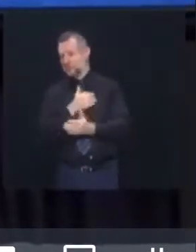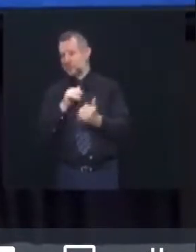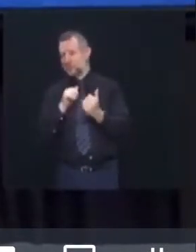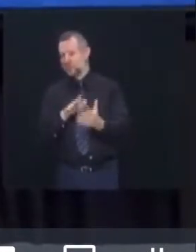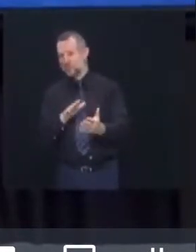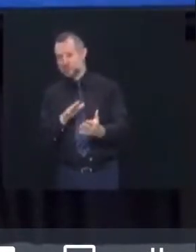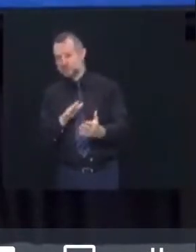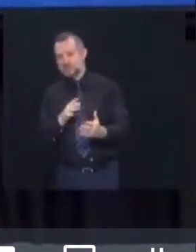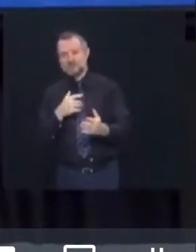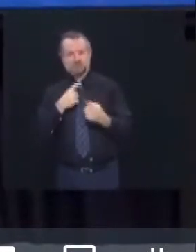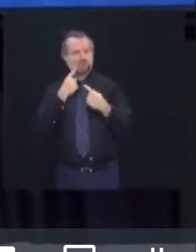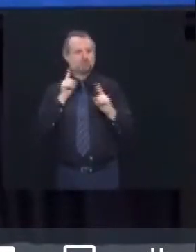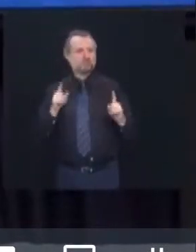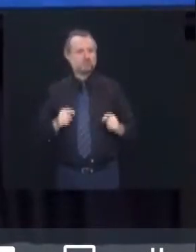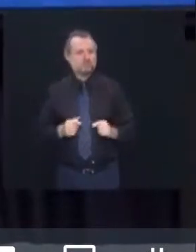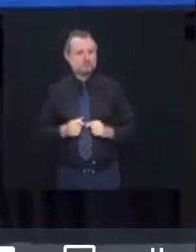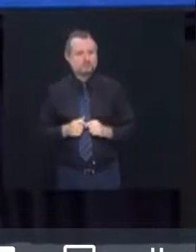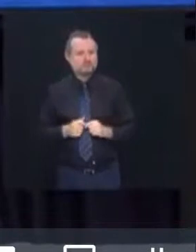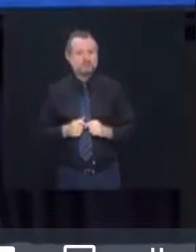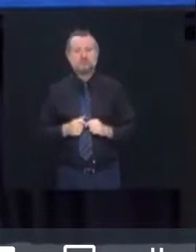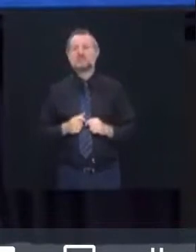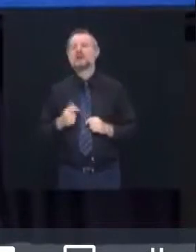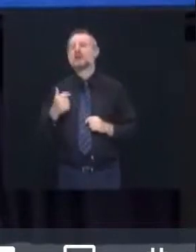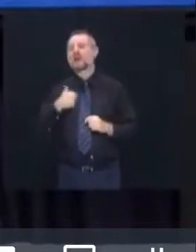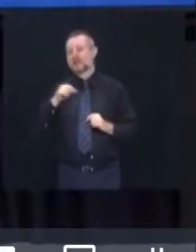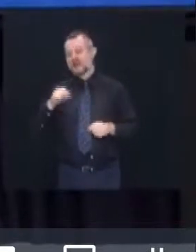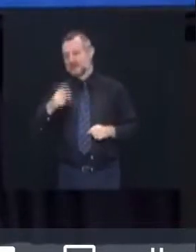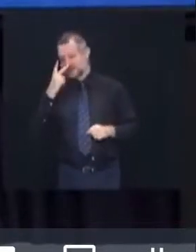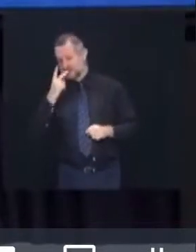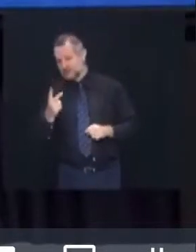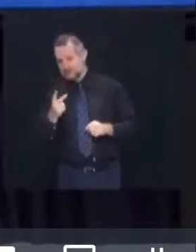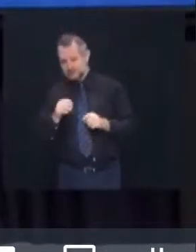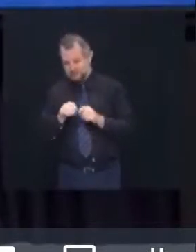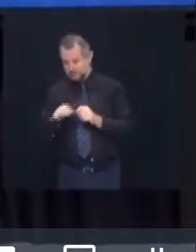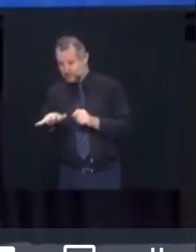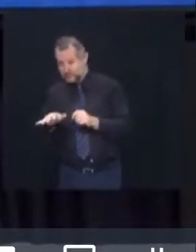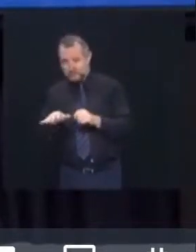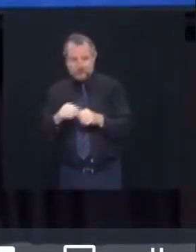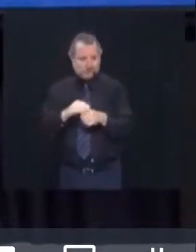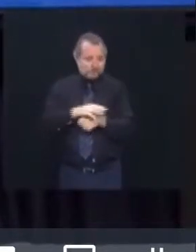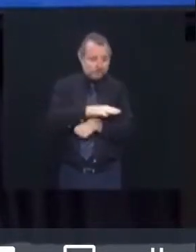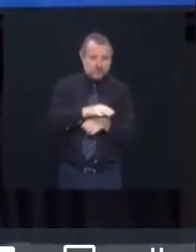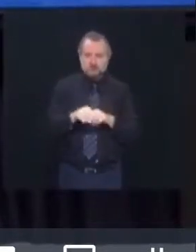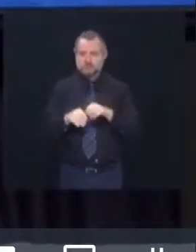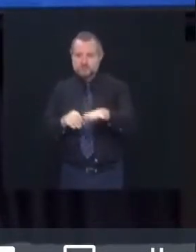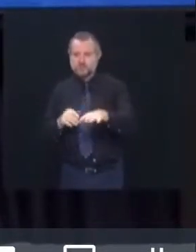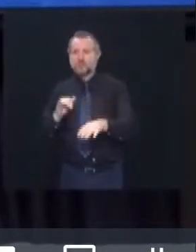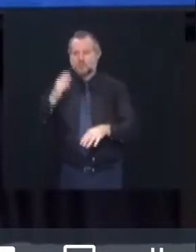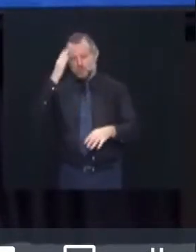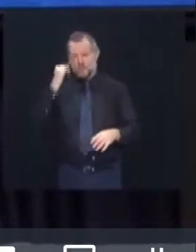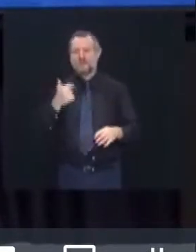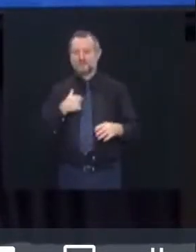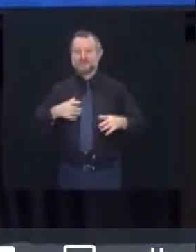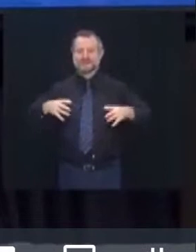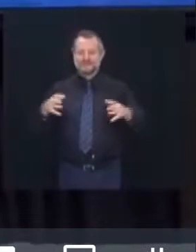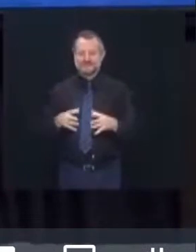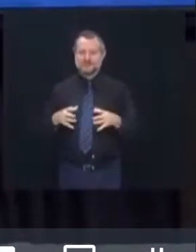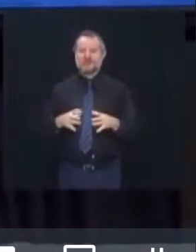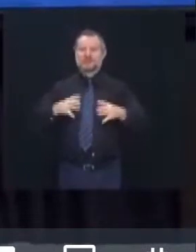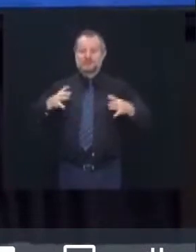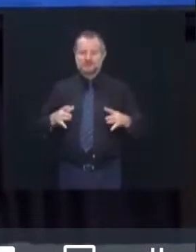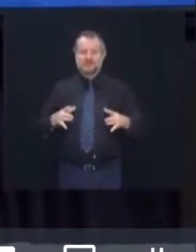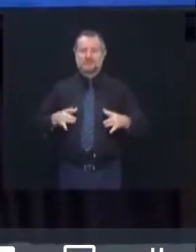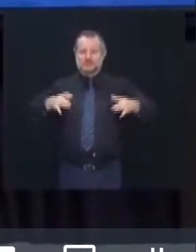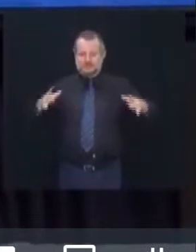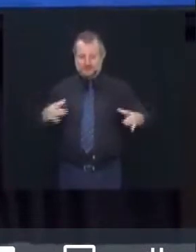clusters. Is it going into the broader community? Is it not? And that was the importance of doing the rings and then looking at the positivity, not on zip code